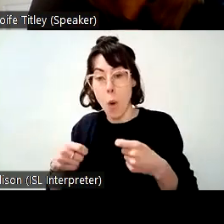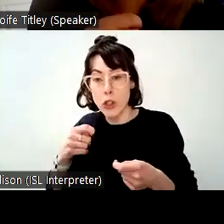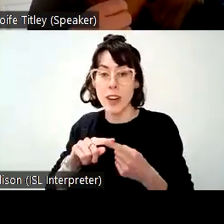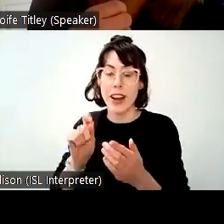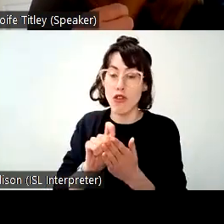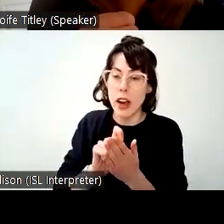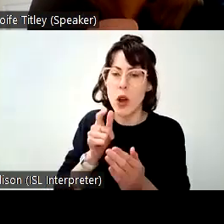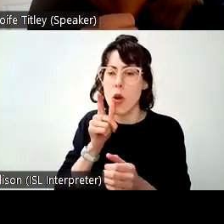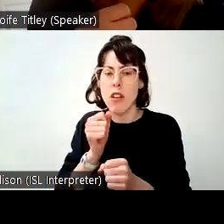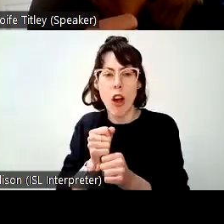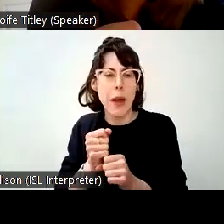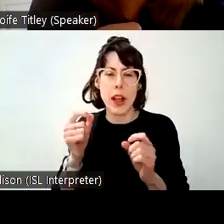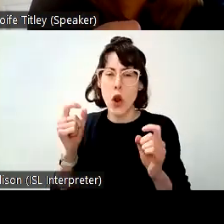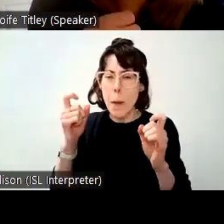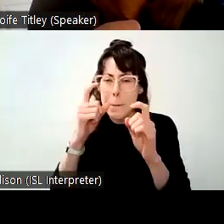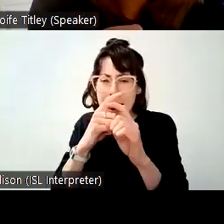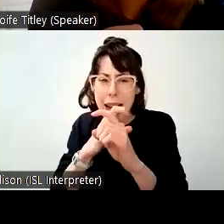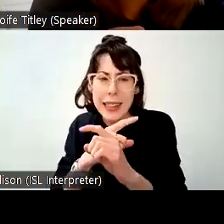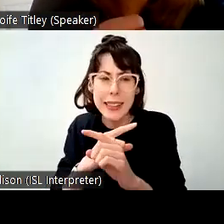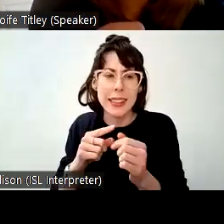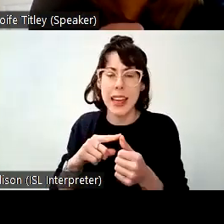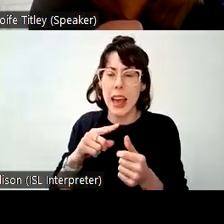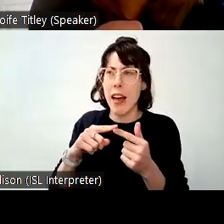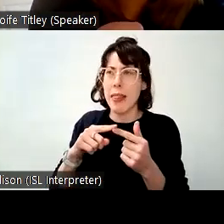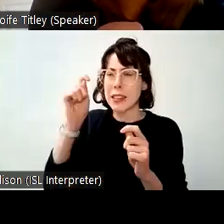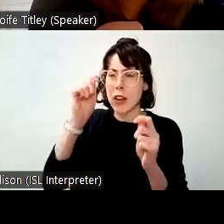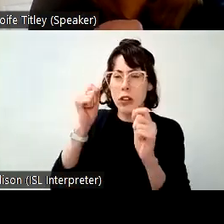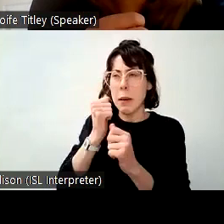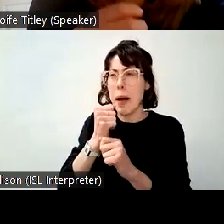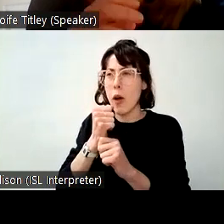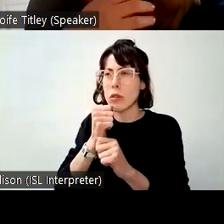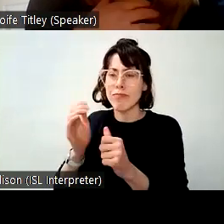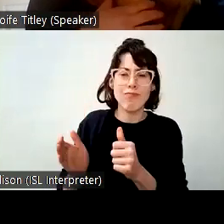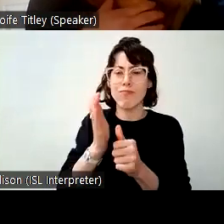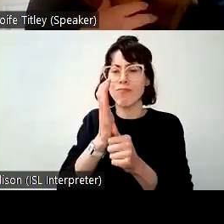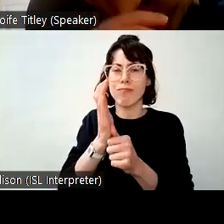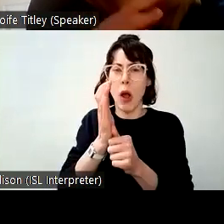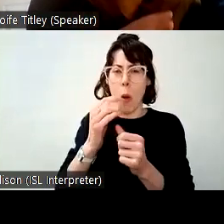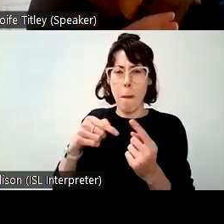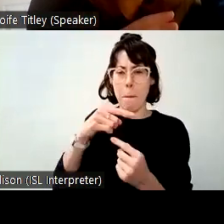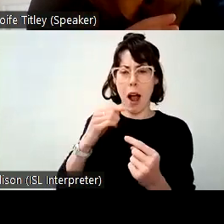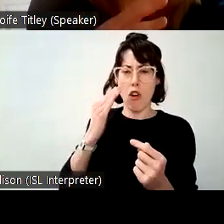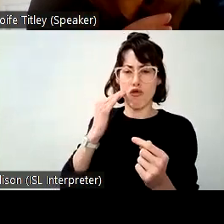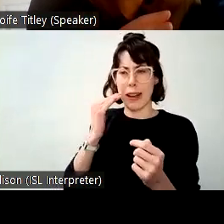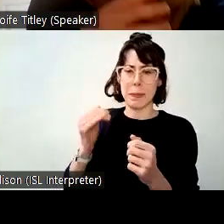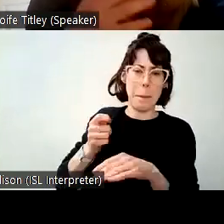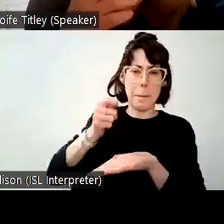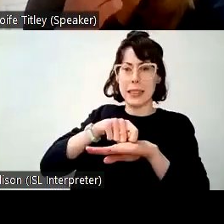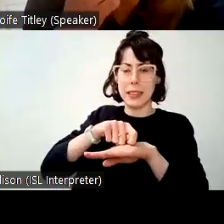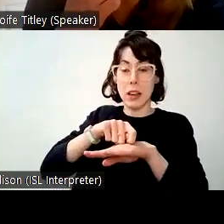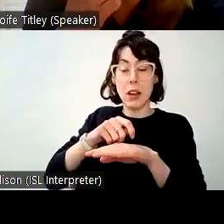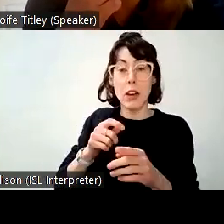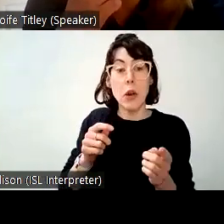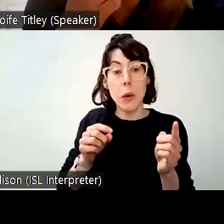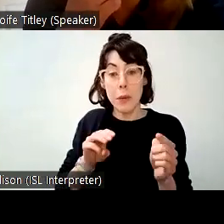about how those notions of superiority, of supremacy are central to the colonial mission. So it's quite a long quote. I might just give people a second just